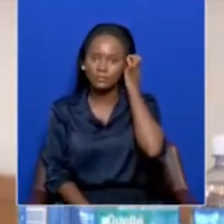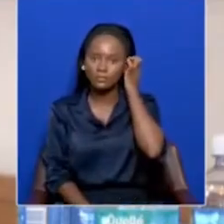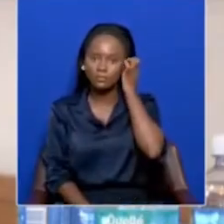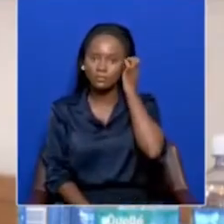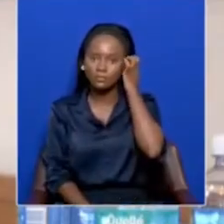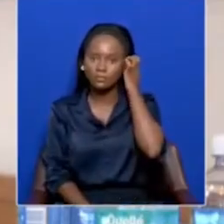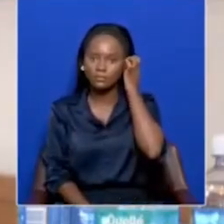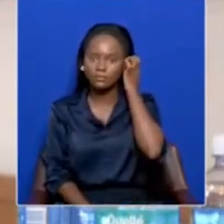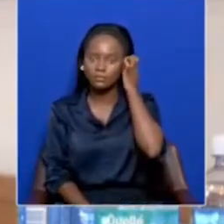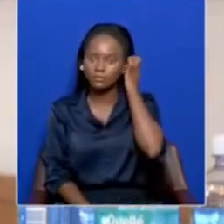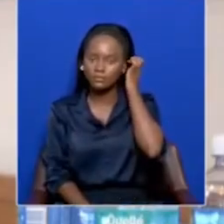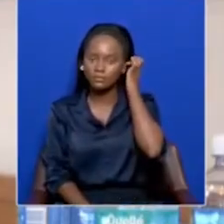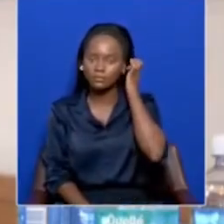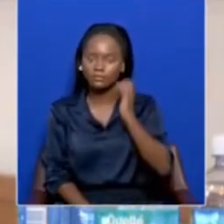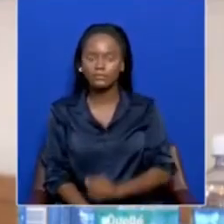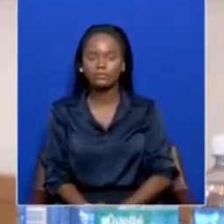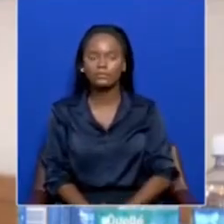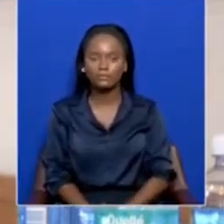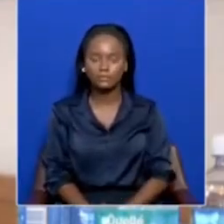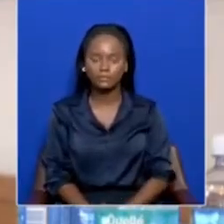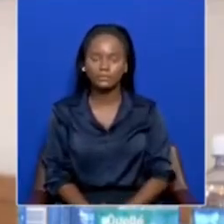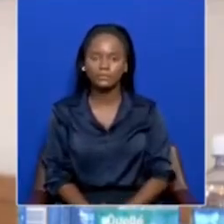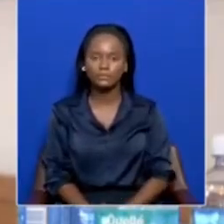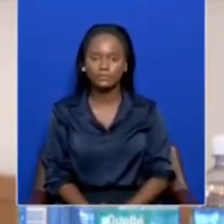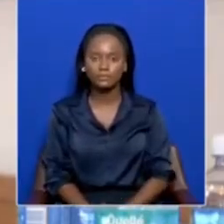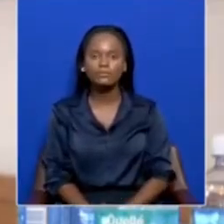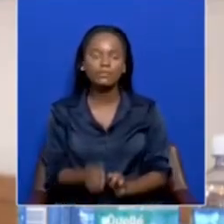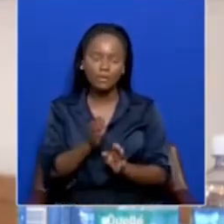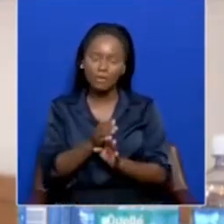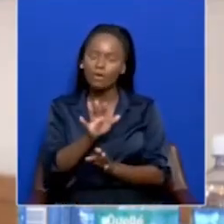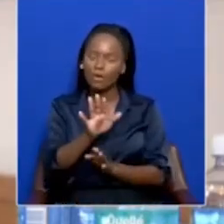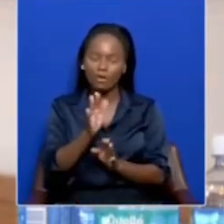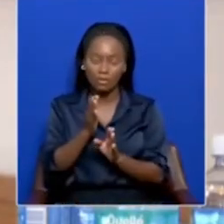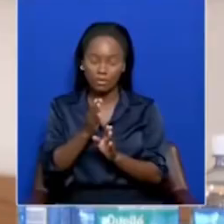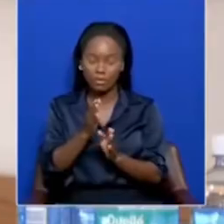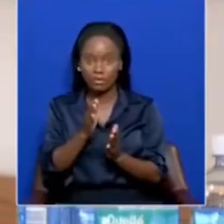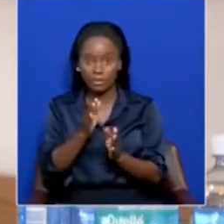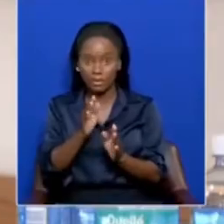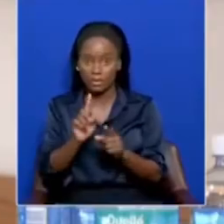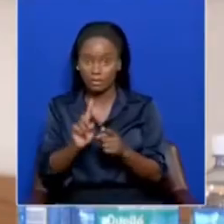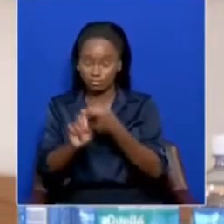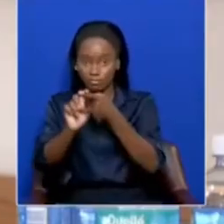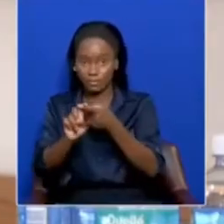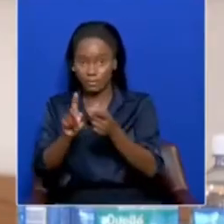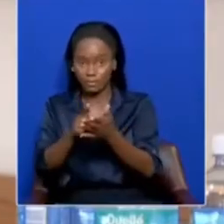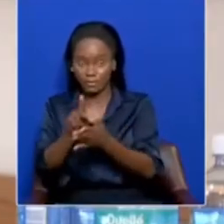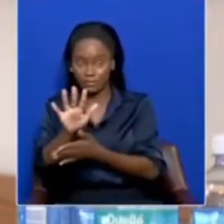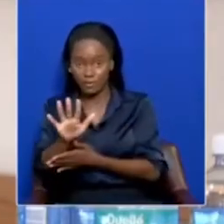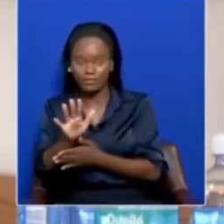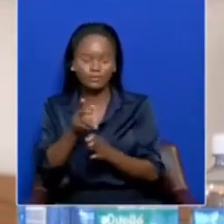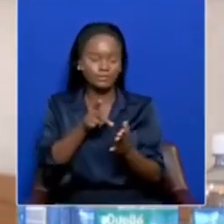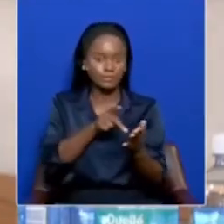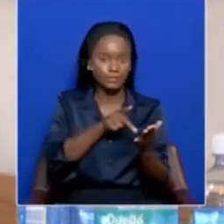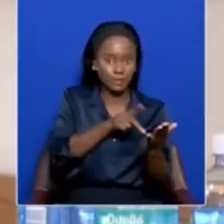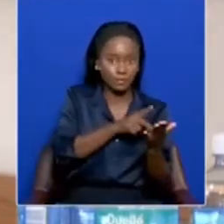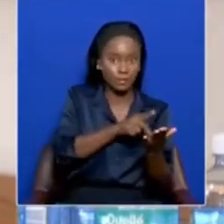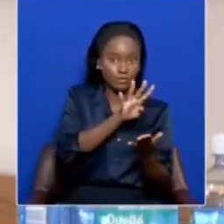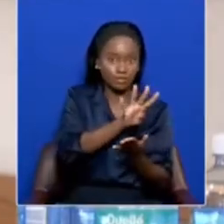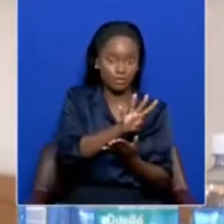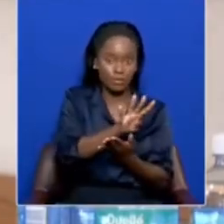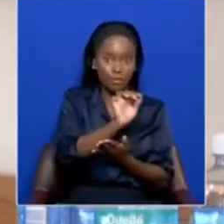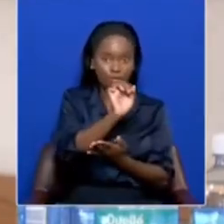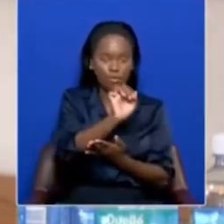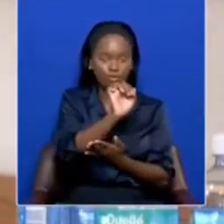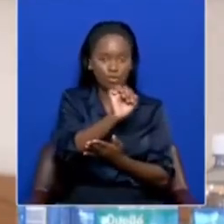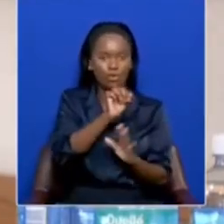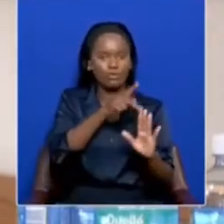before I go there, your page 4, item 7, you reference your projects in 2019. And at